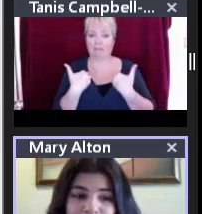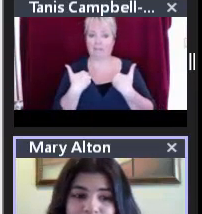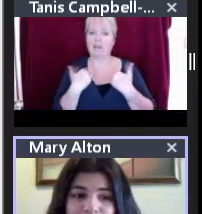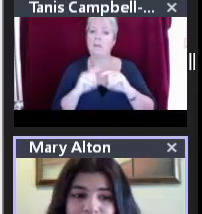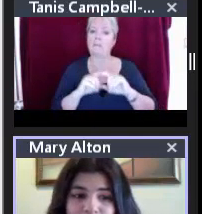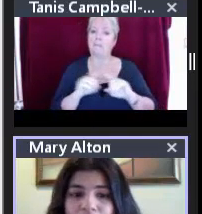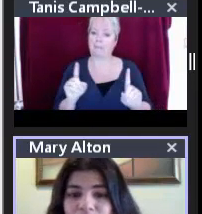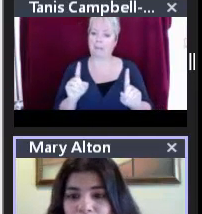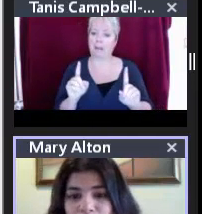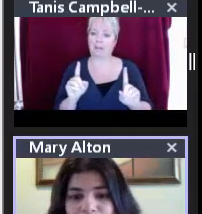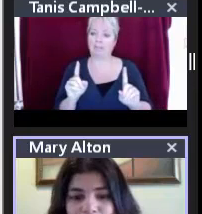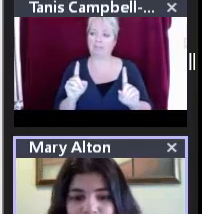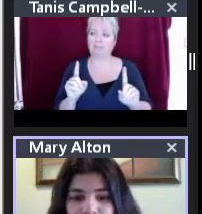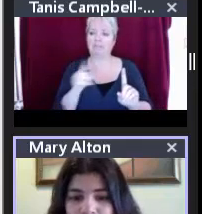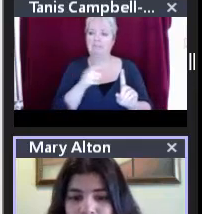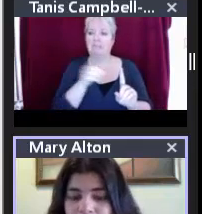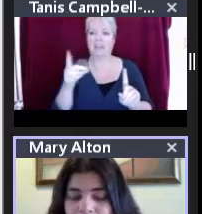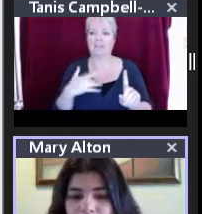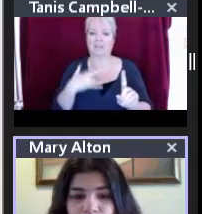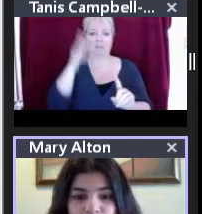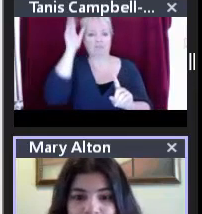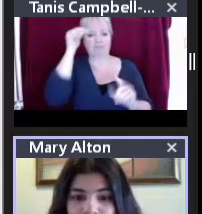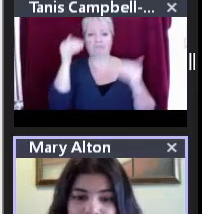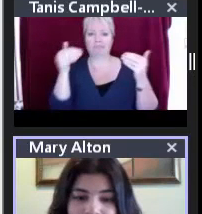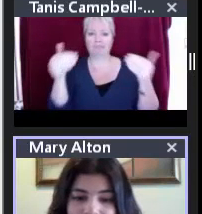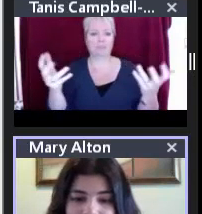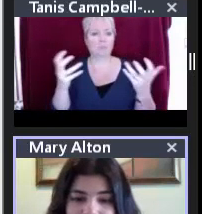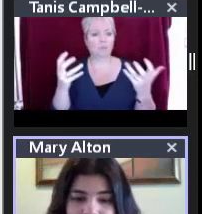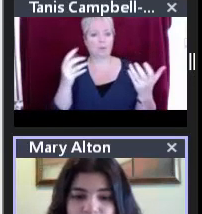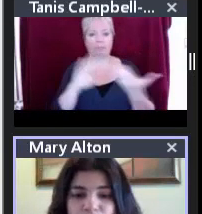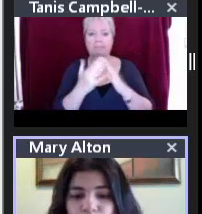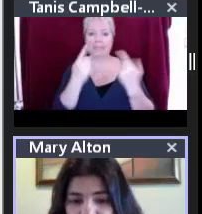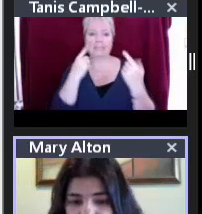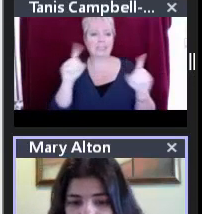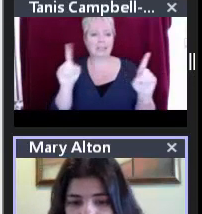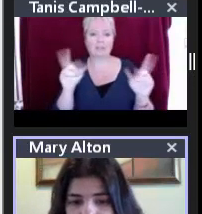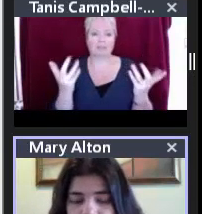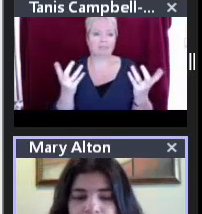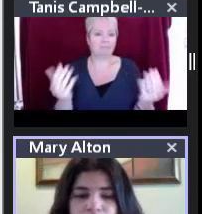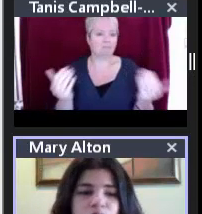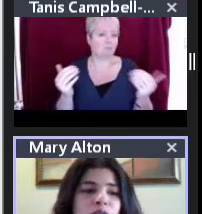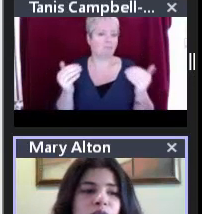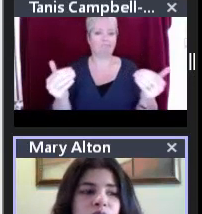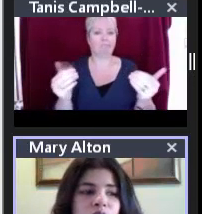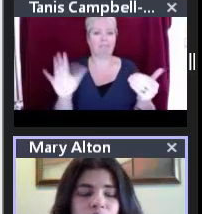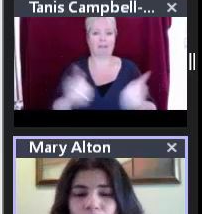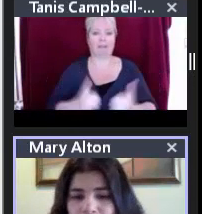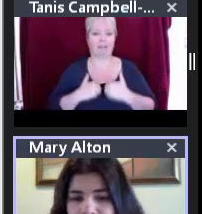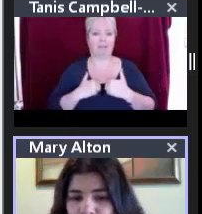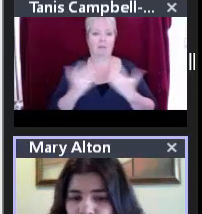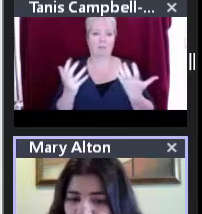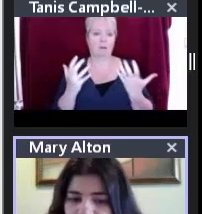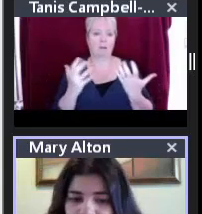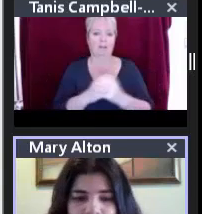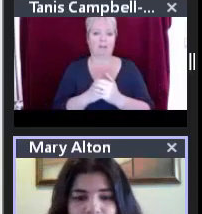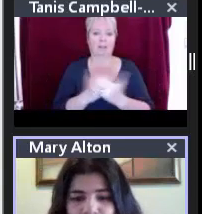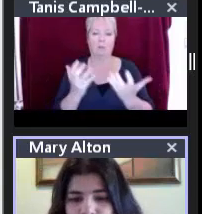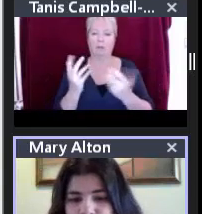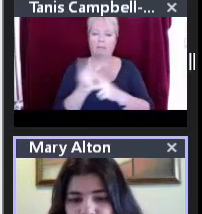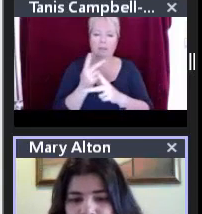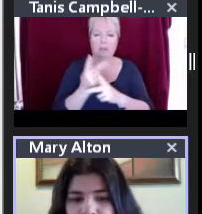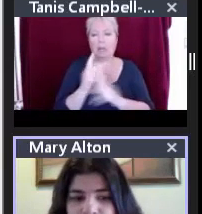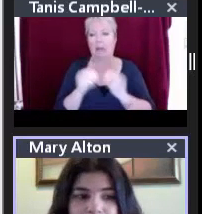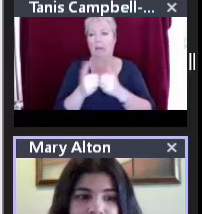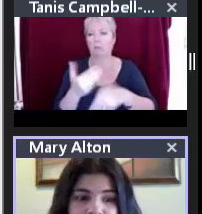that is not stopping them from, doing everything they can to move forward, to look at ways of improving their life